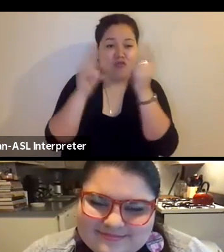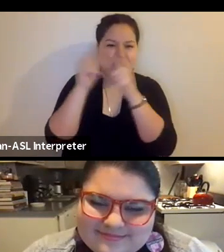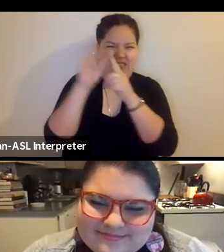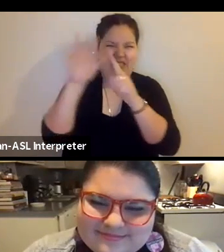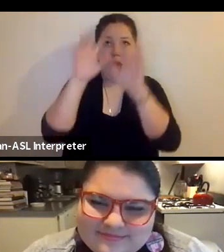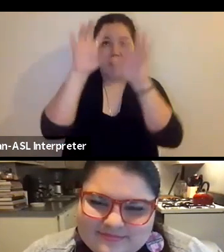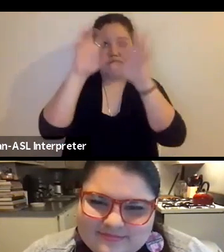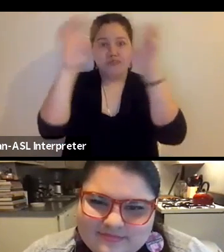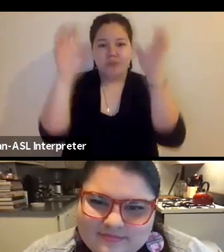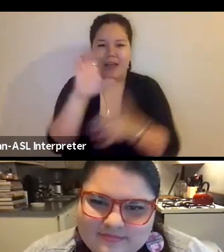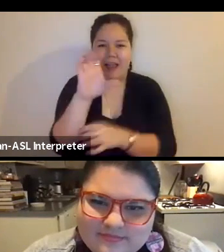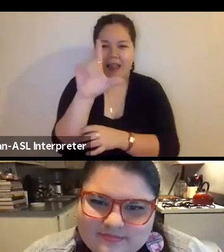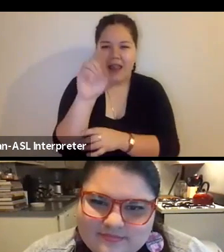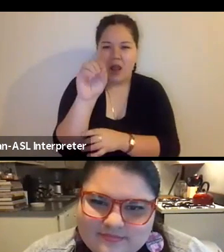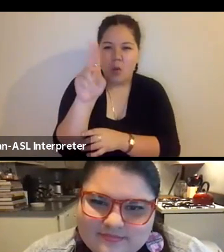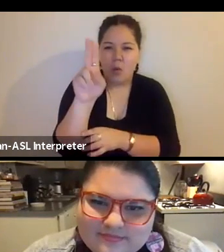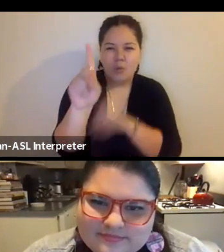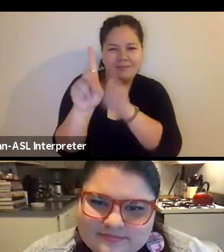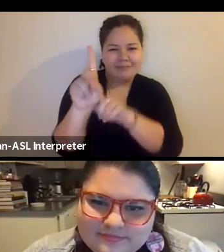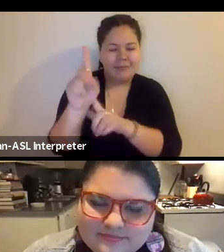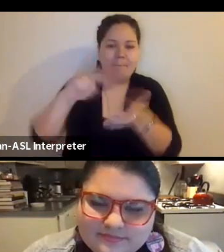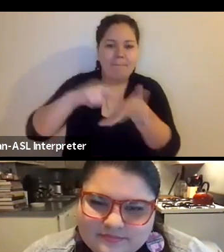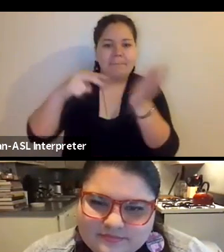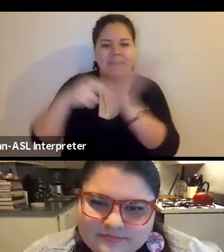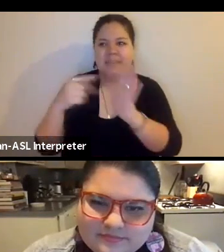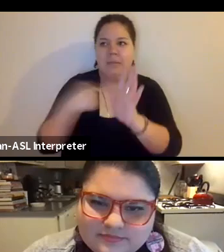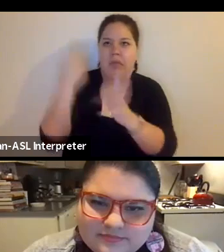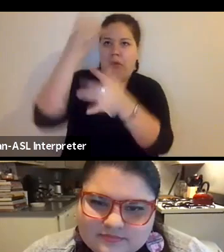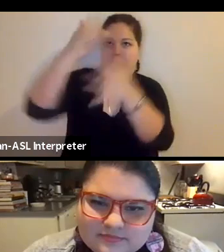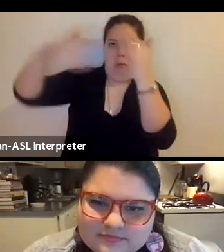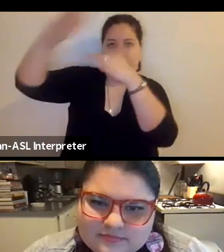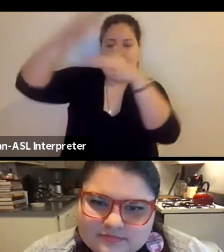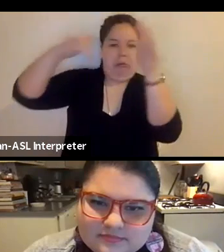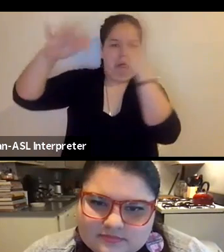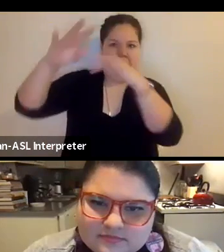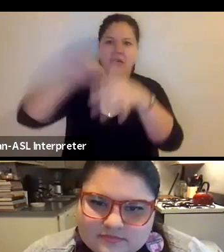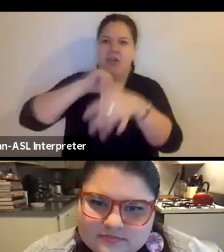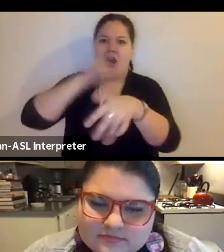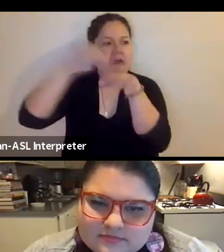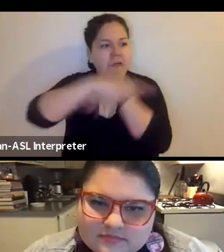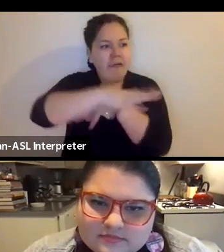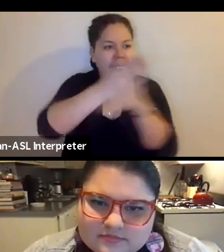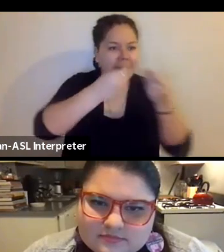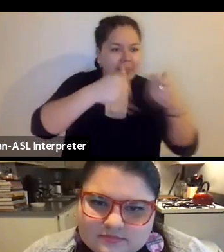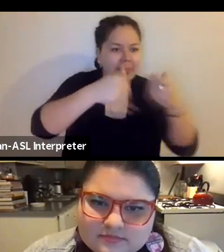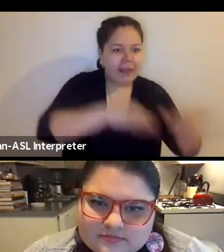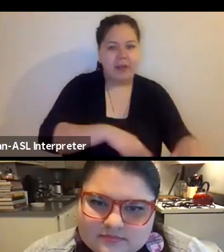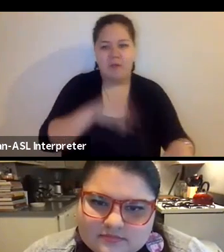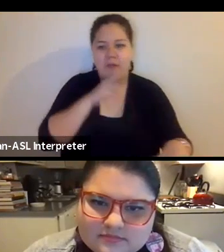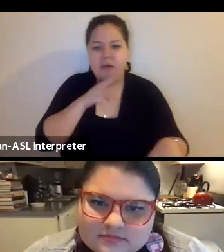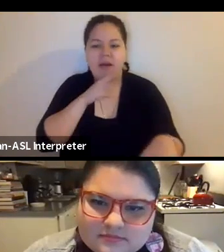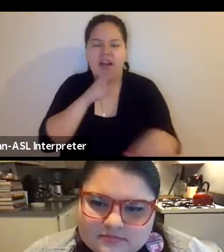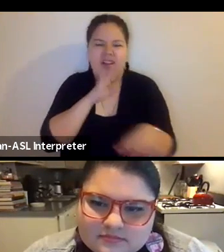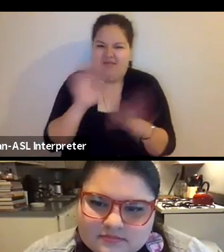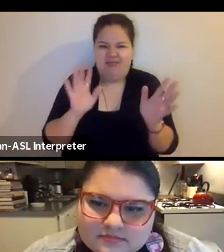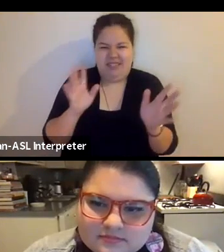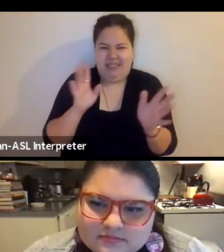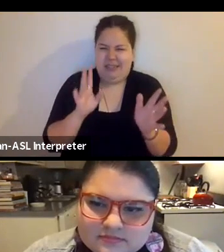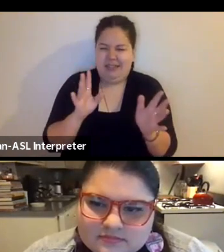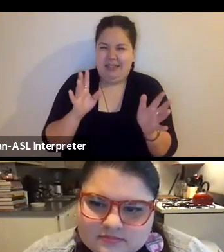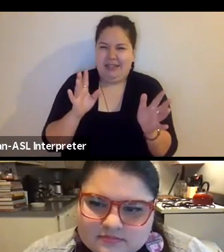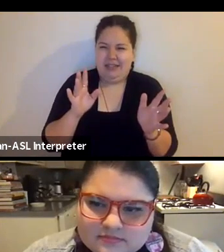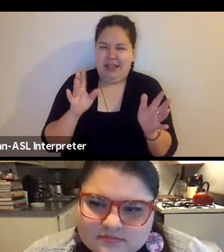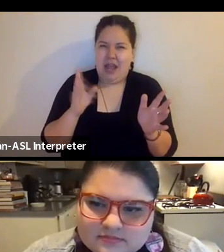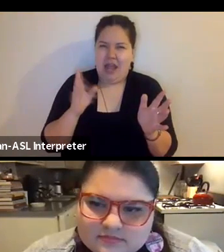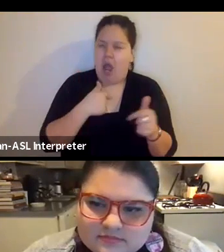up there and that it doesn't have effects on the lands and the waters. In preparing for